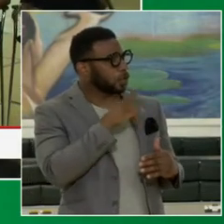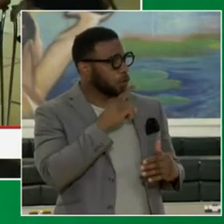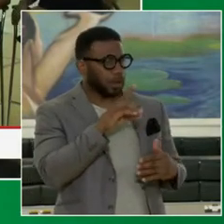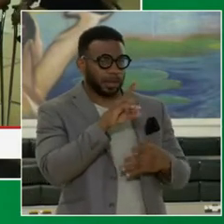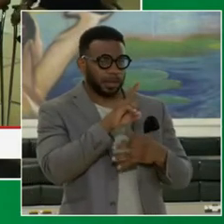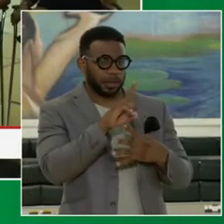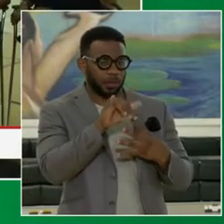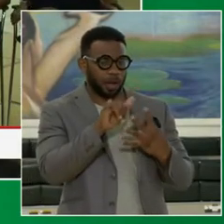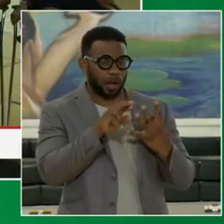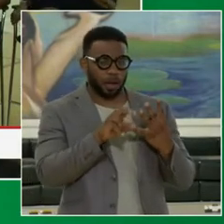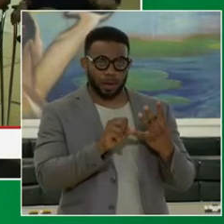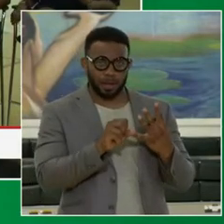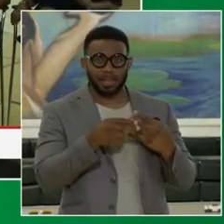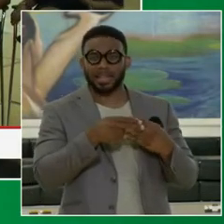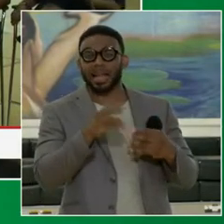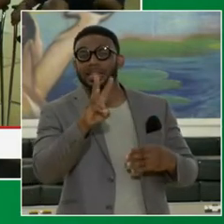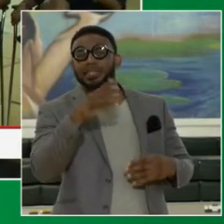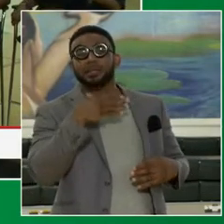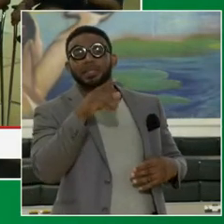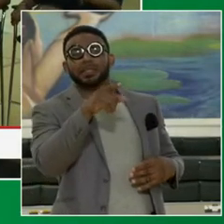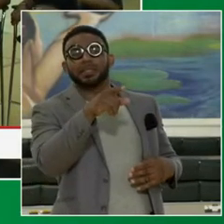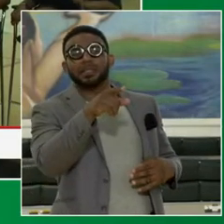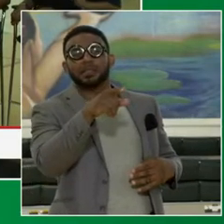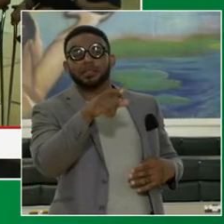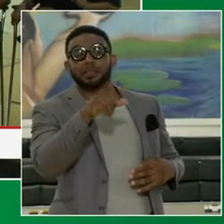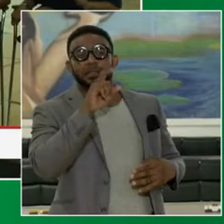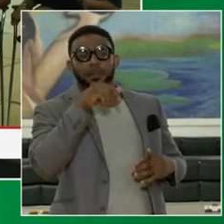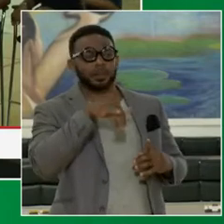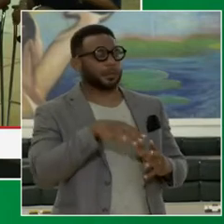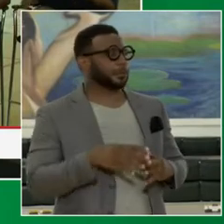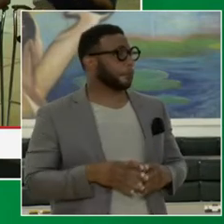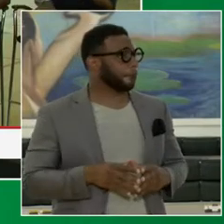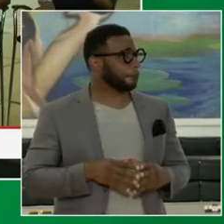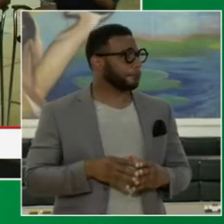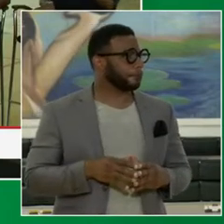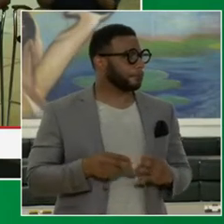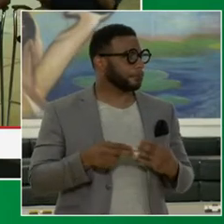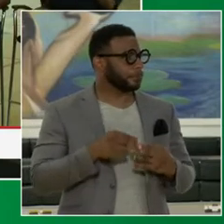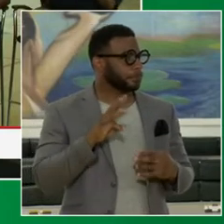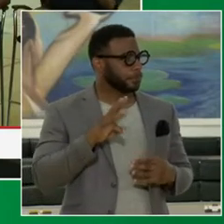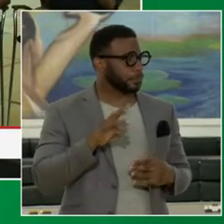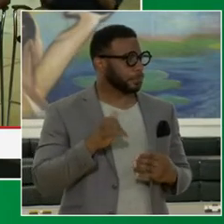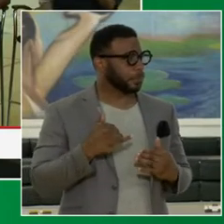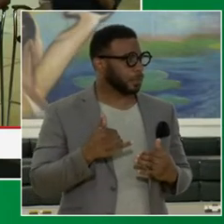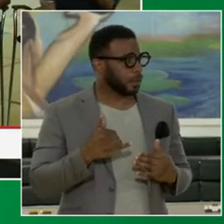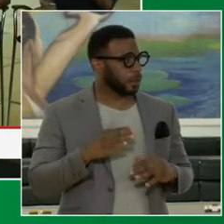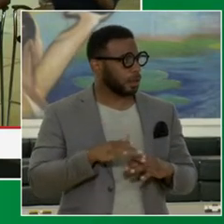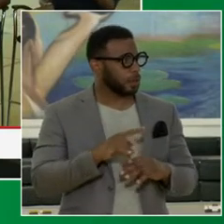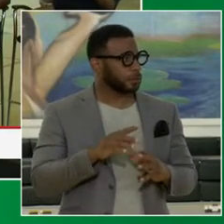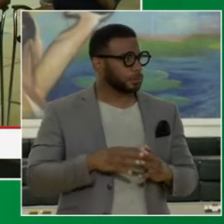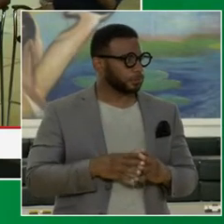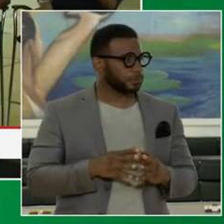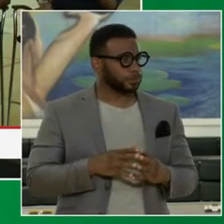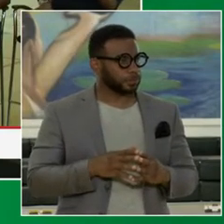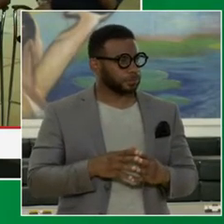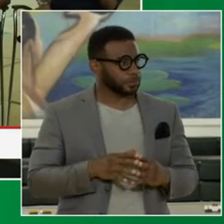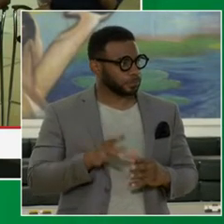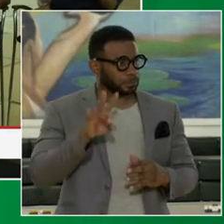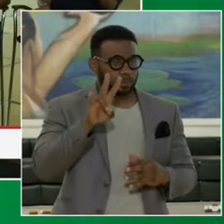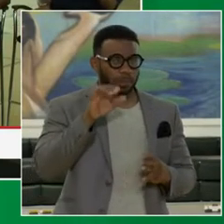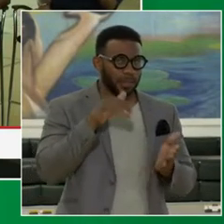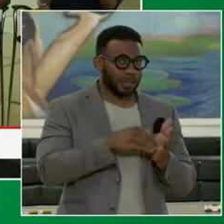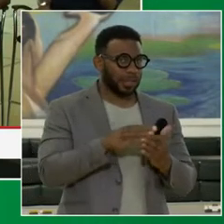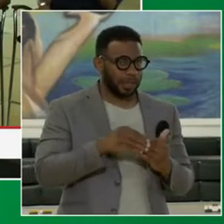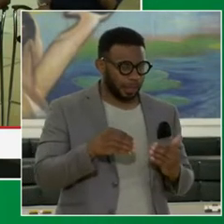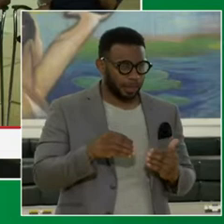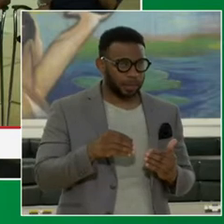I see slide 6. This is me talking to the control room. Slide 6 has on it a